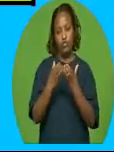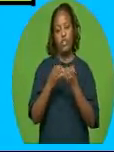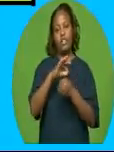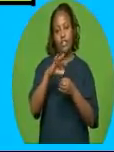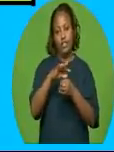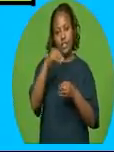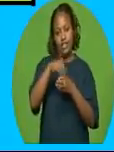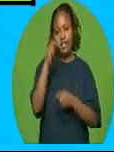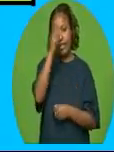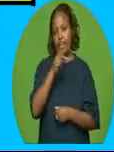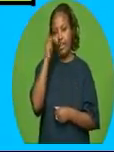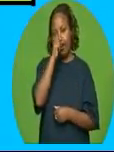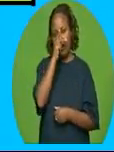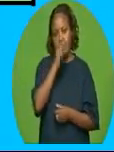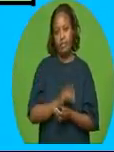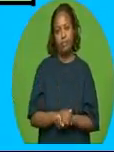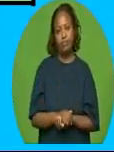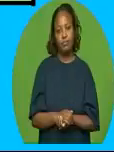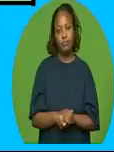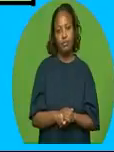units of tea in Kenya.